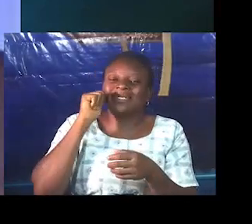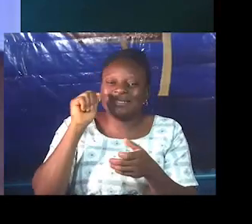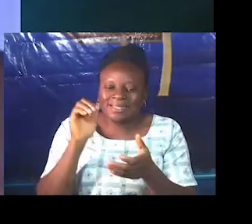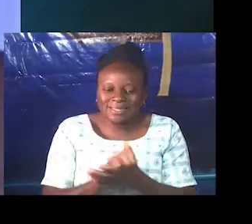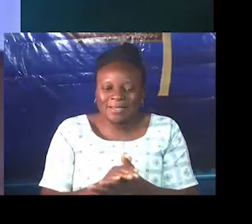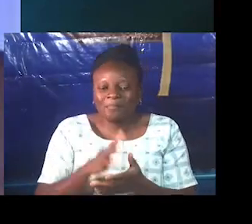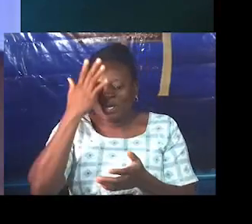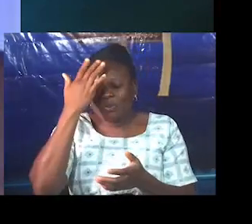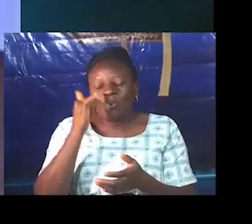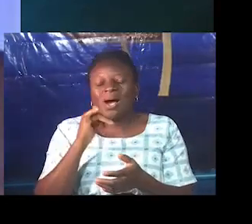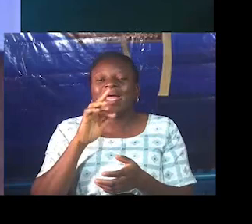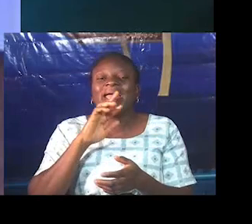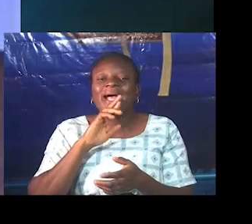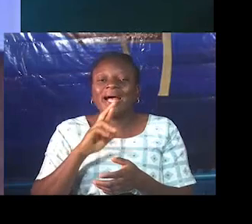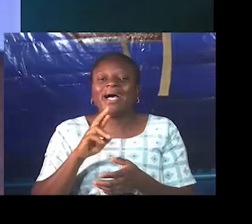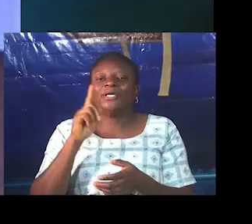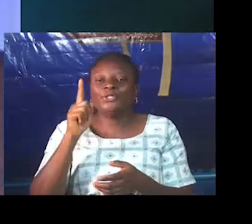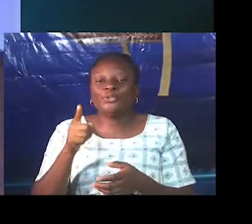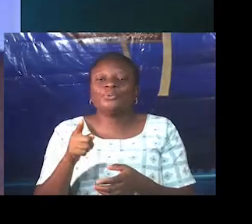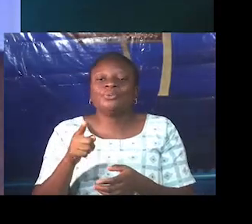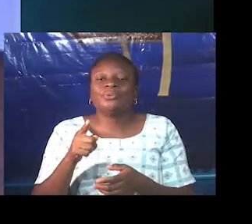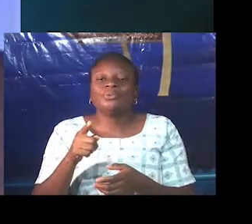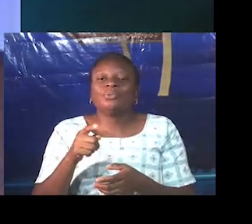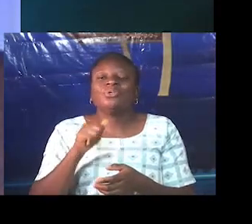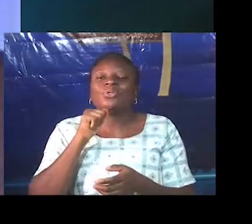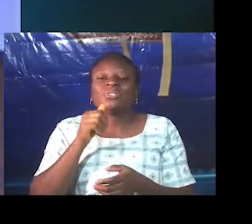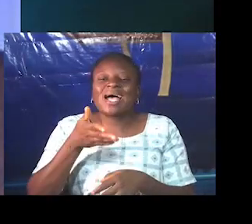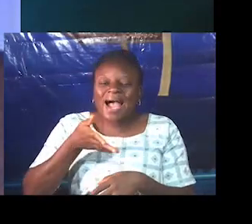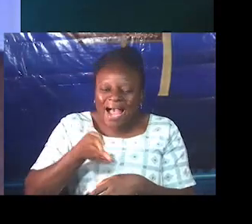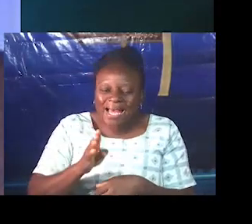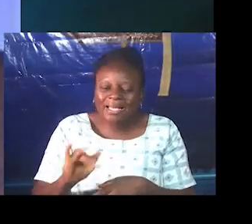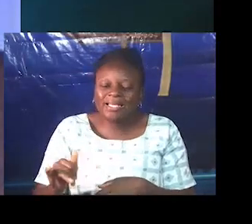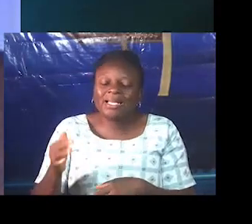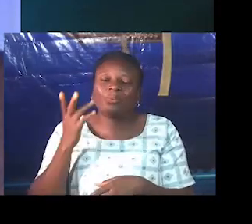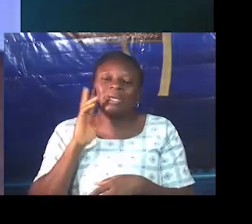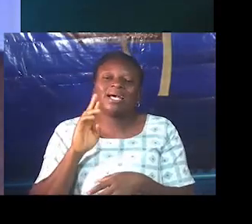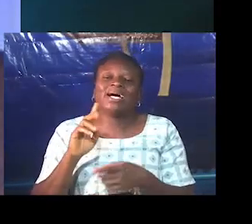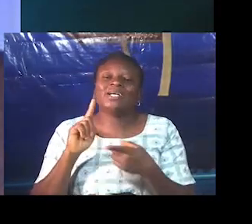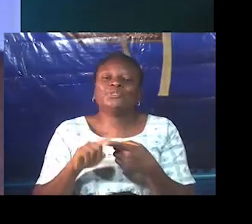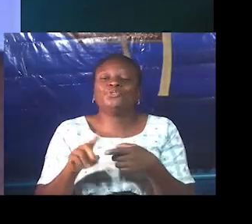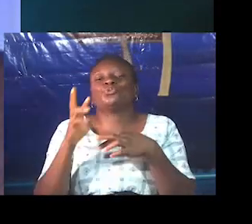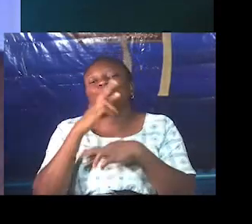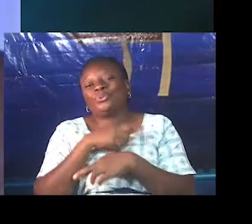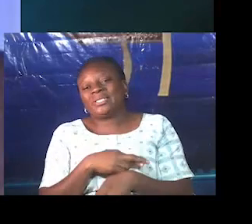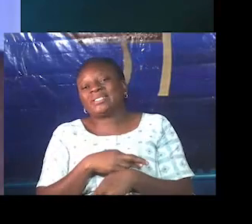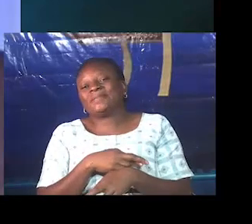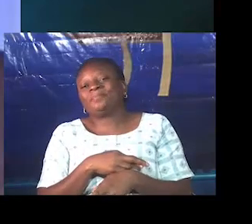her when God has not yet confirmed it? Now, if you truly want to know what the will of God